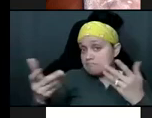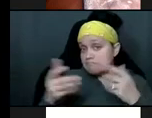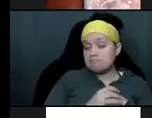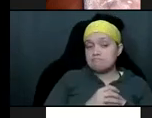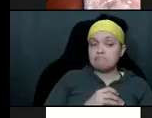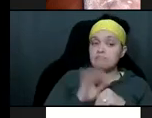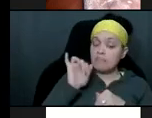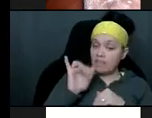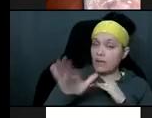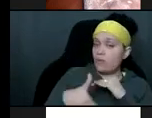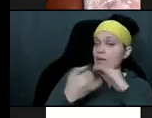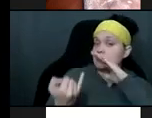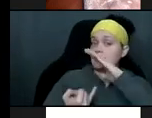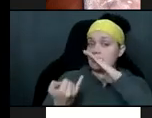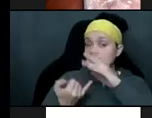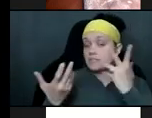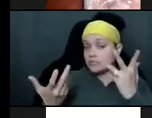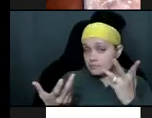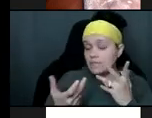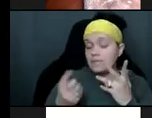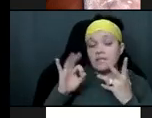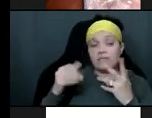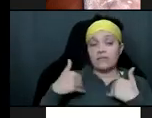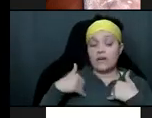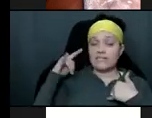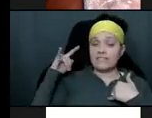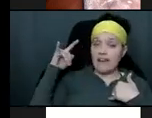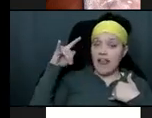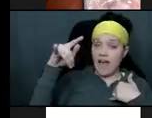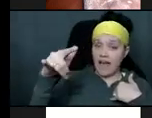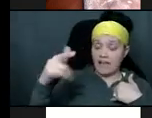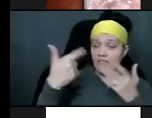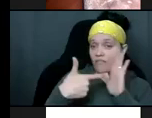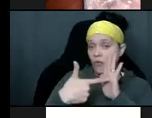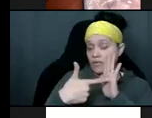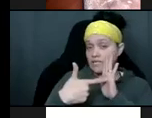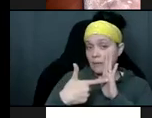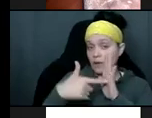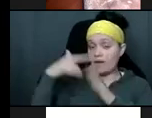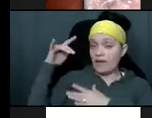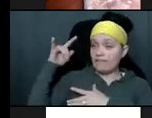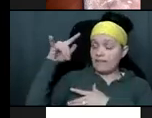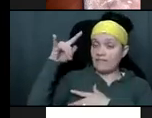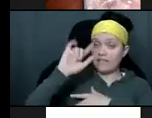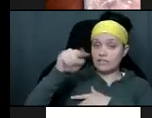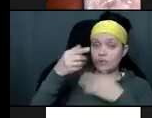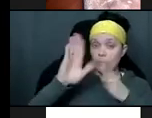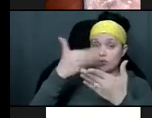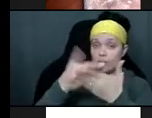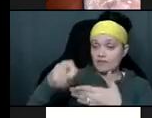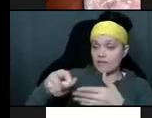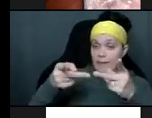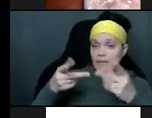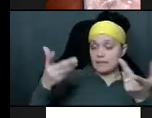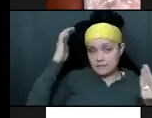That would contribute to isolated. If you had to fly, for instance, if air was the only way to get to that